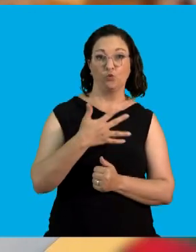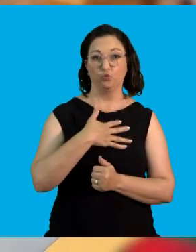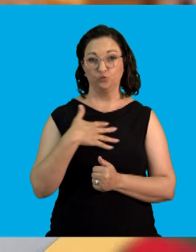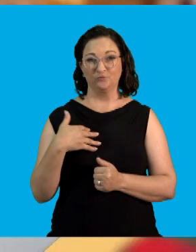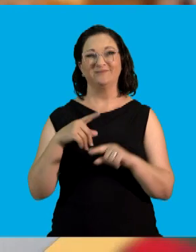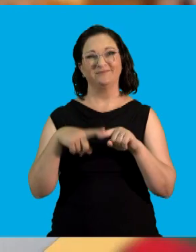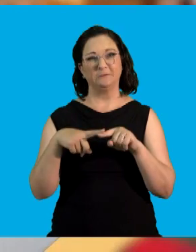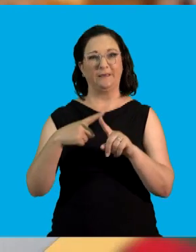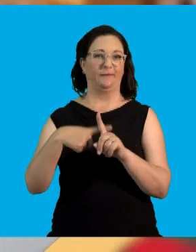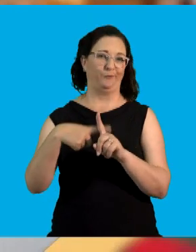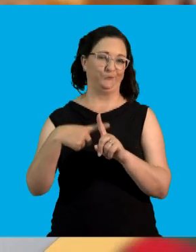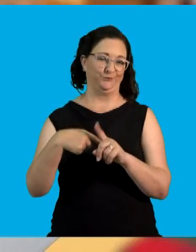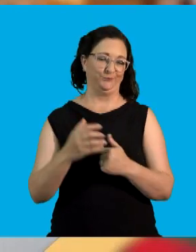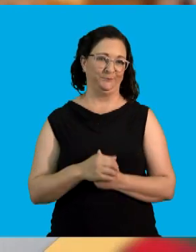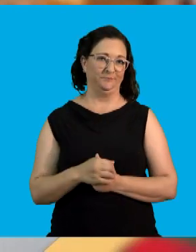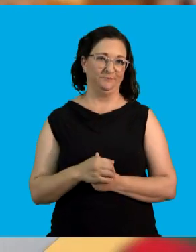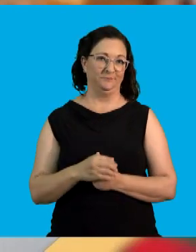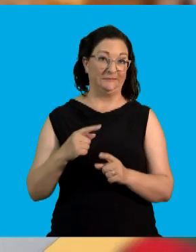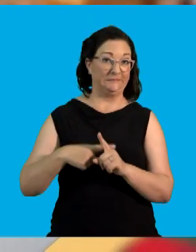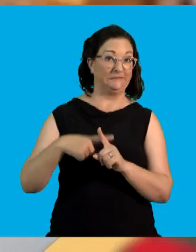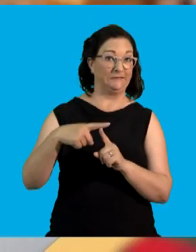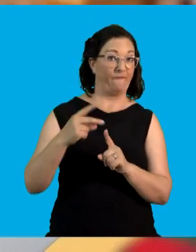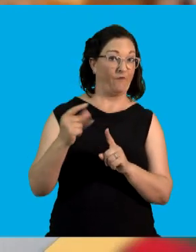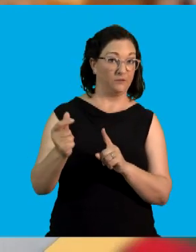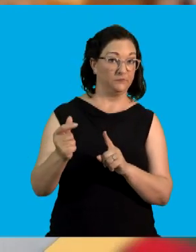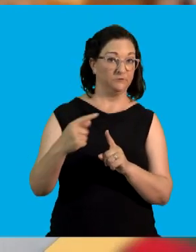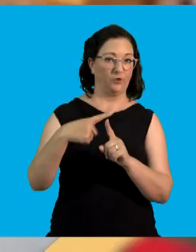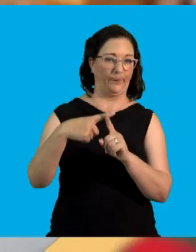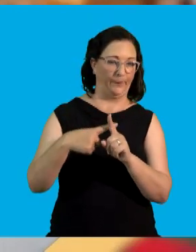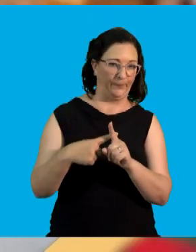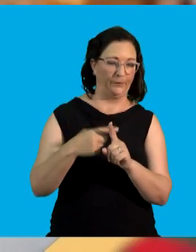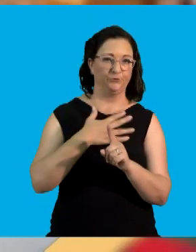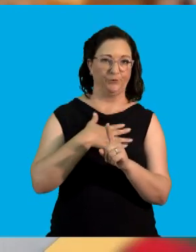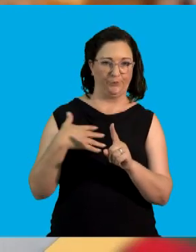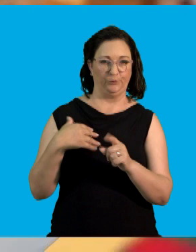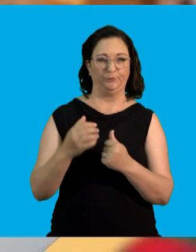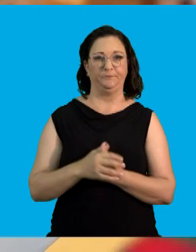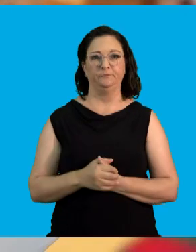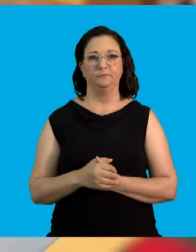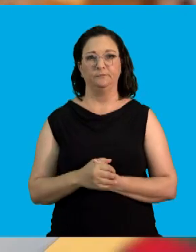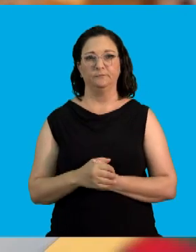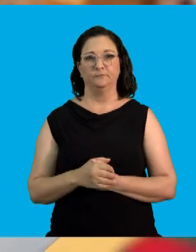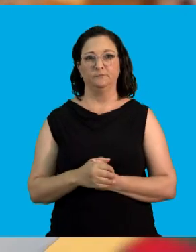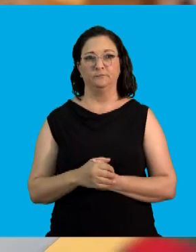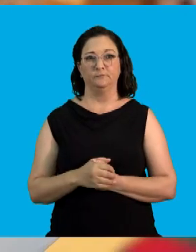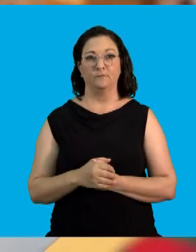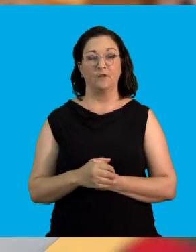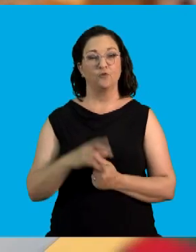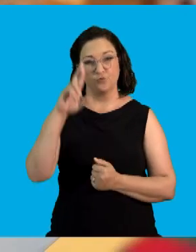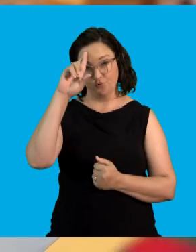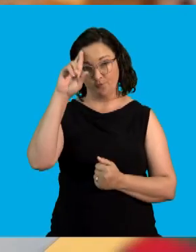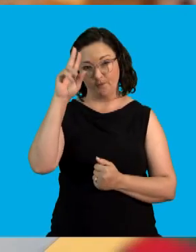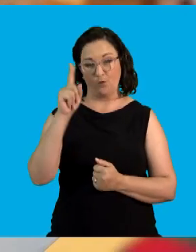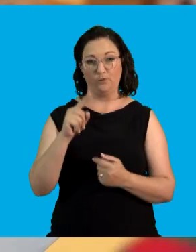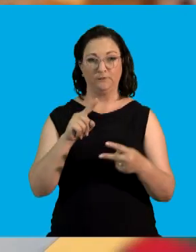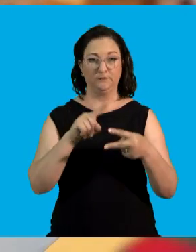particles will depend on the temperature change. Increased temperature, they will move faster. Decreased temperature, they will move slower. And remember, with